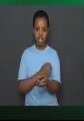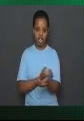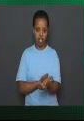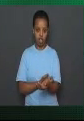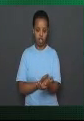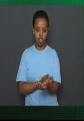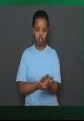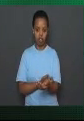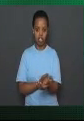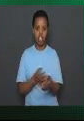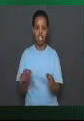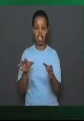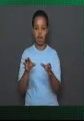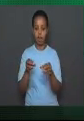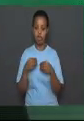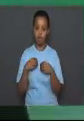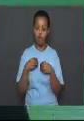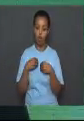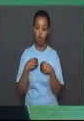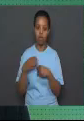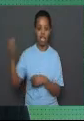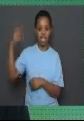taken in from the sun.